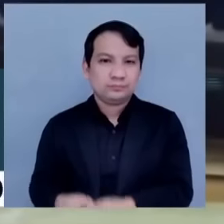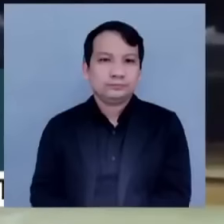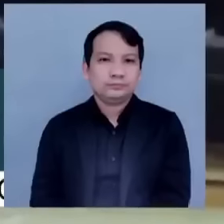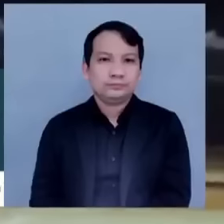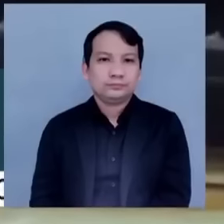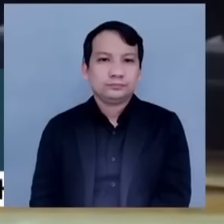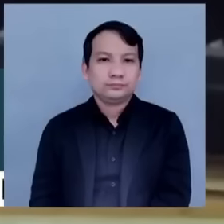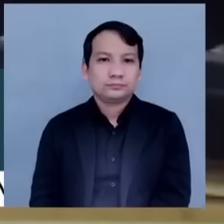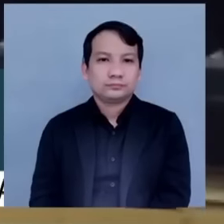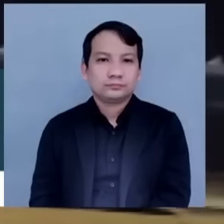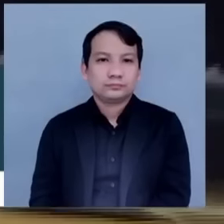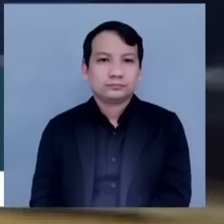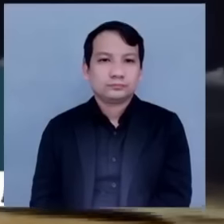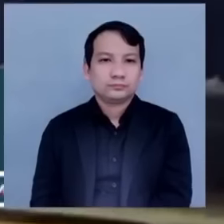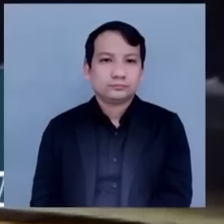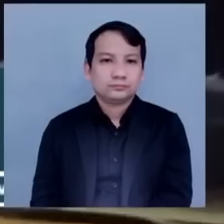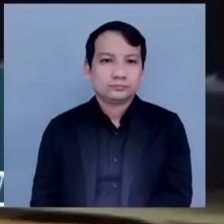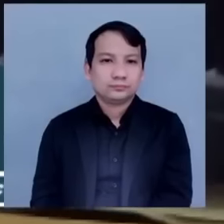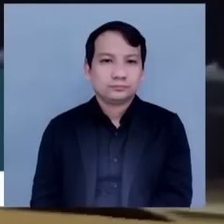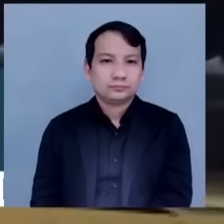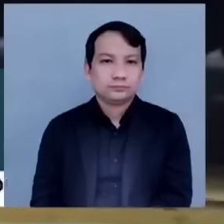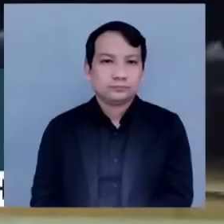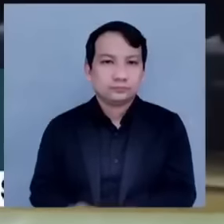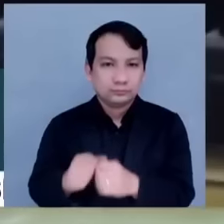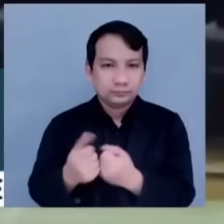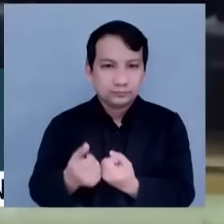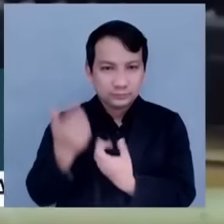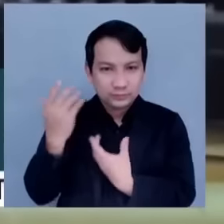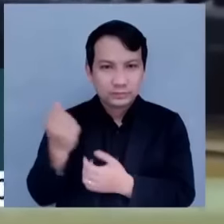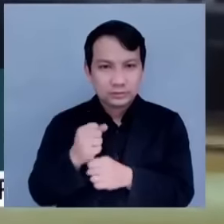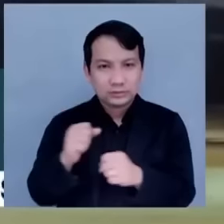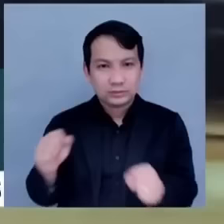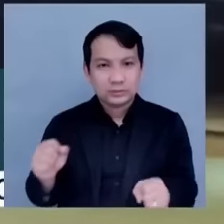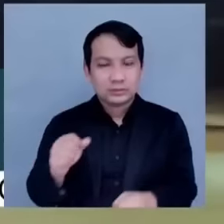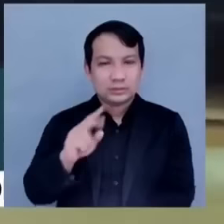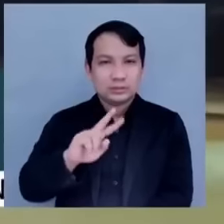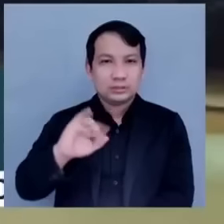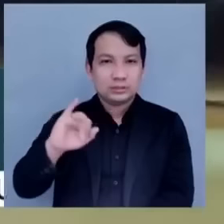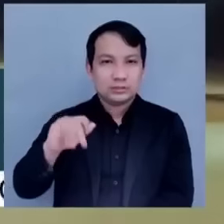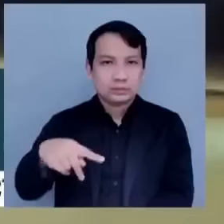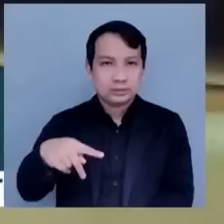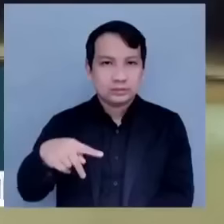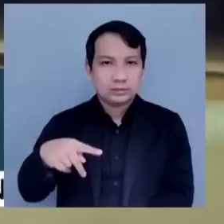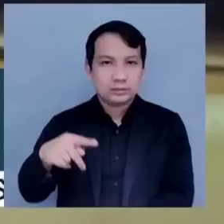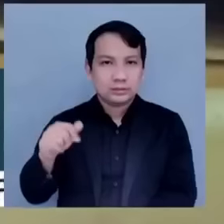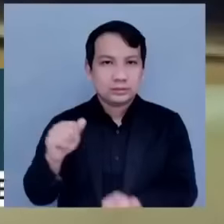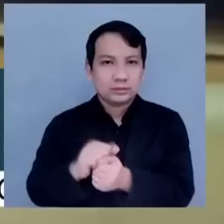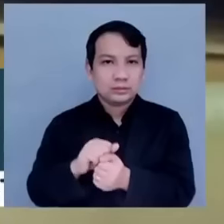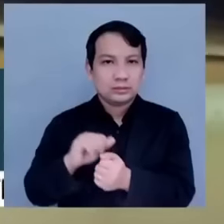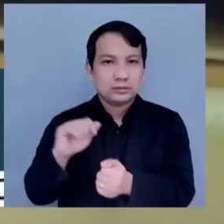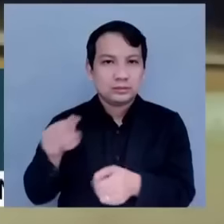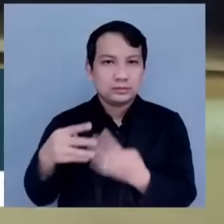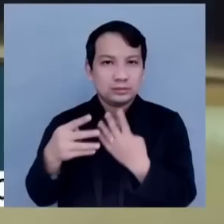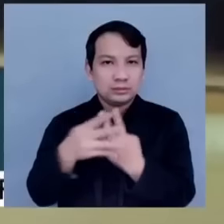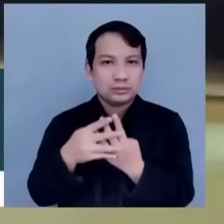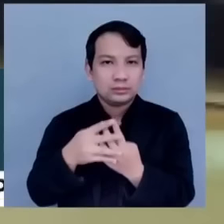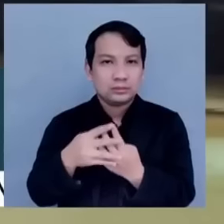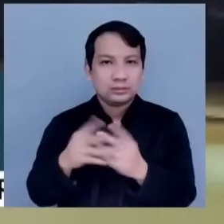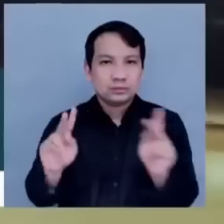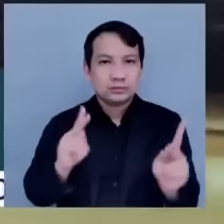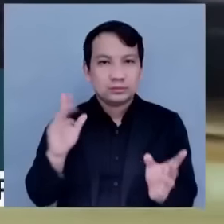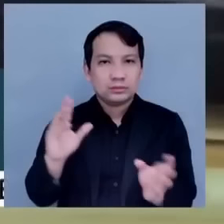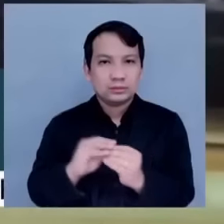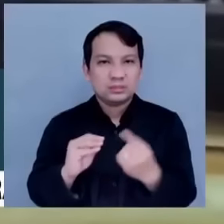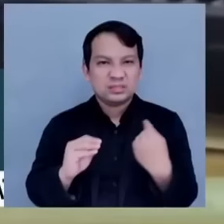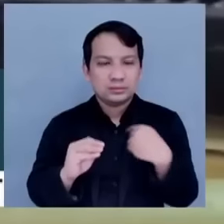event will tell us how they were able to secure VIP detention prisoners or detention people,